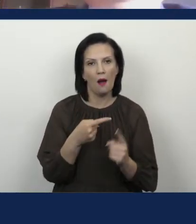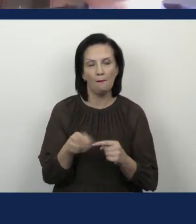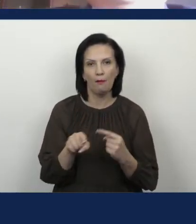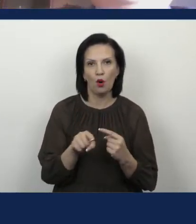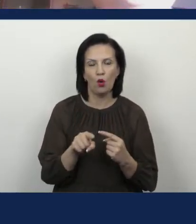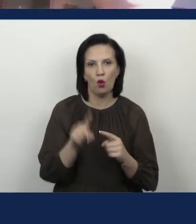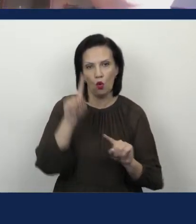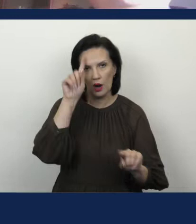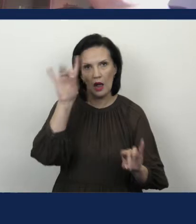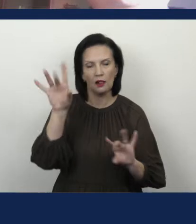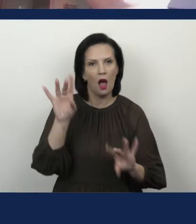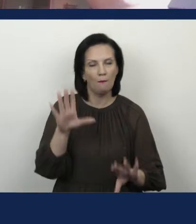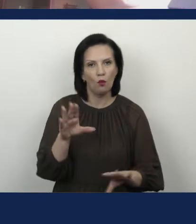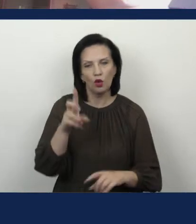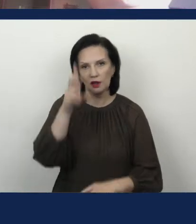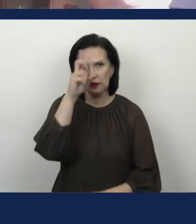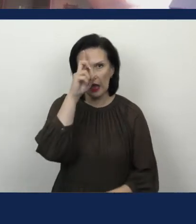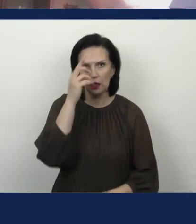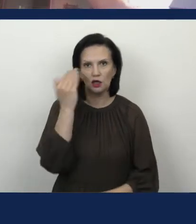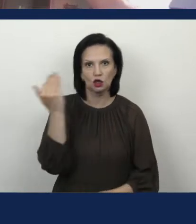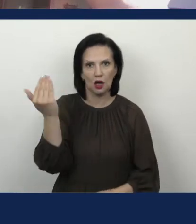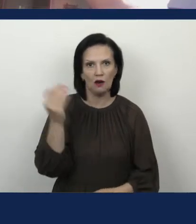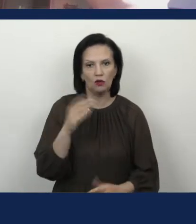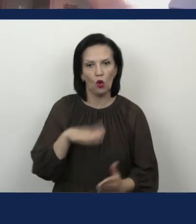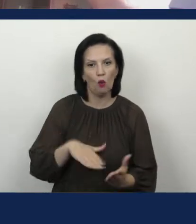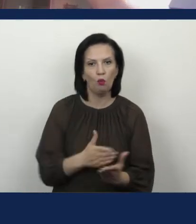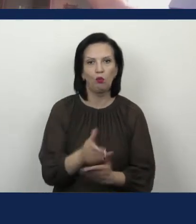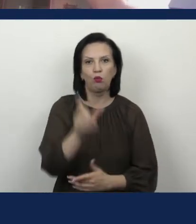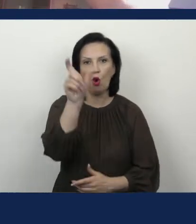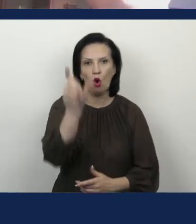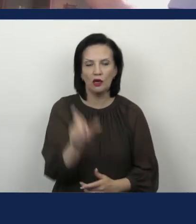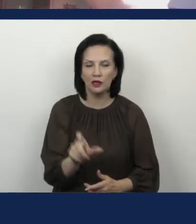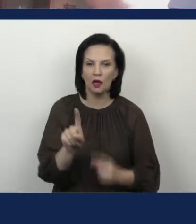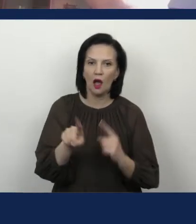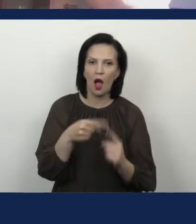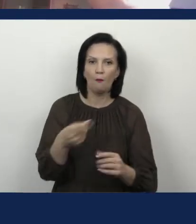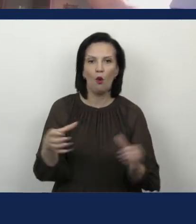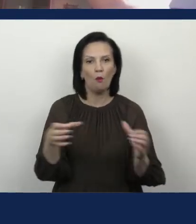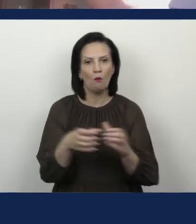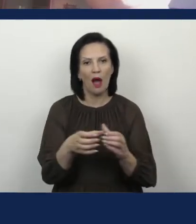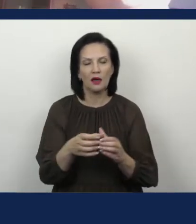a state politician, political party, its member, or a